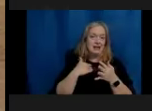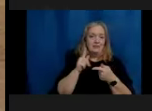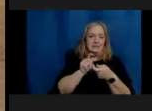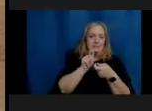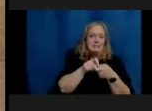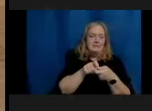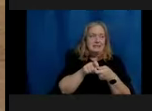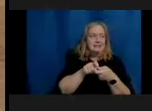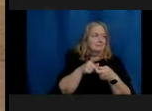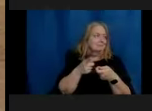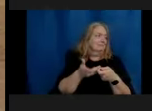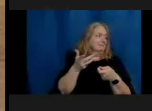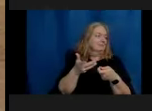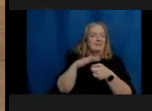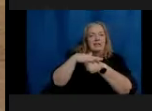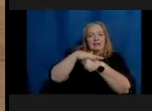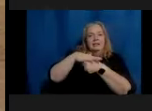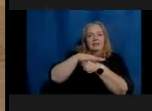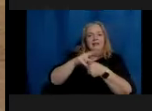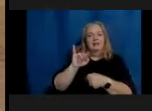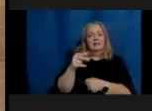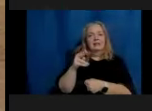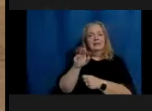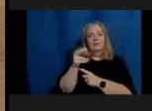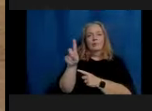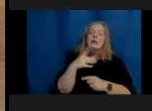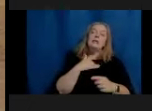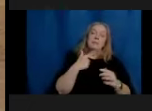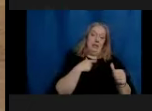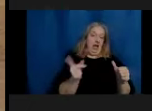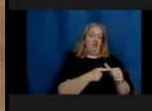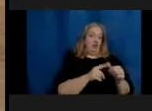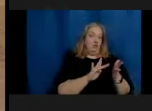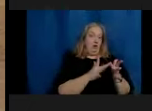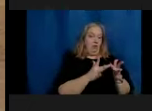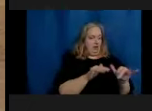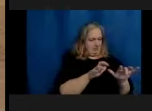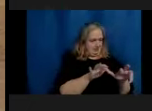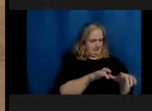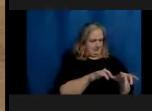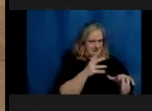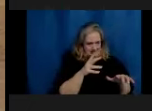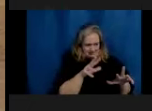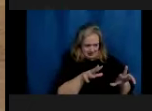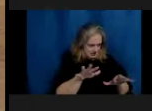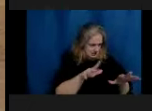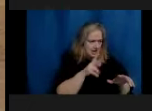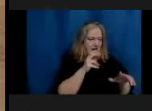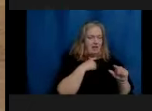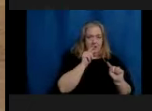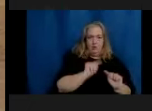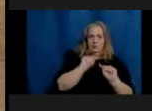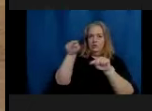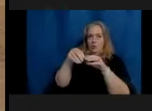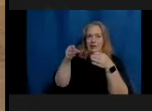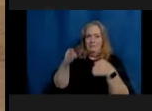like neighborhood. I would usually like look online at first to kind of see what I was looking for and then go there in person and be like, hey, is this